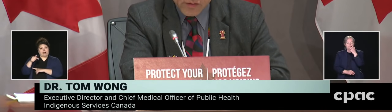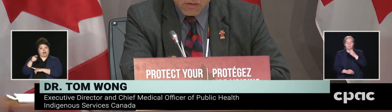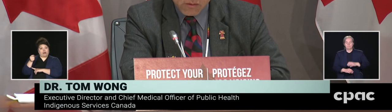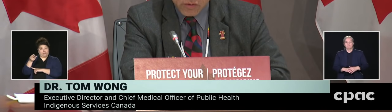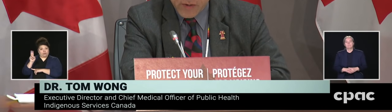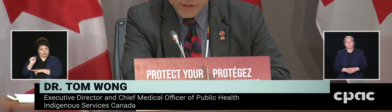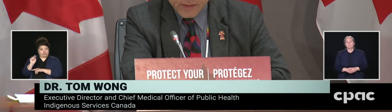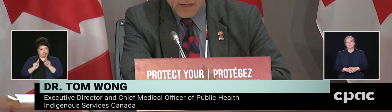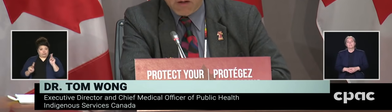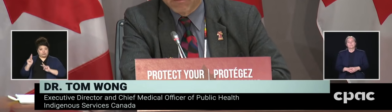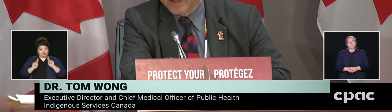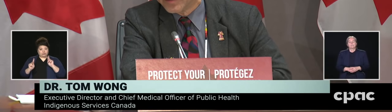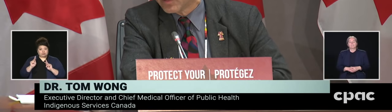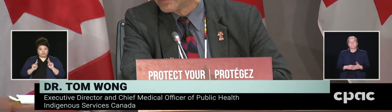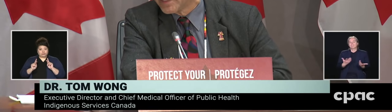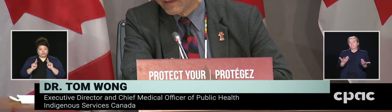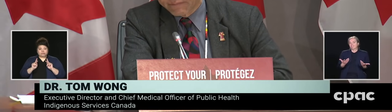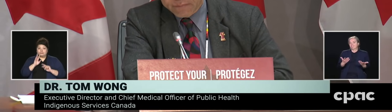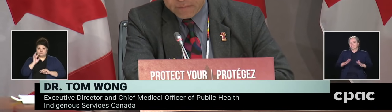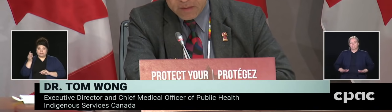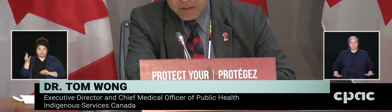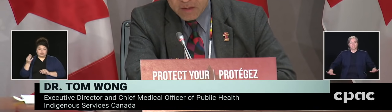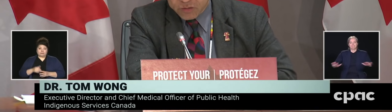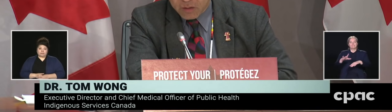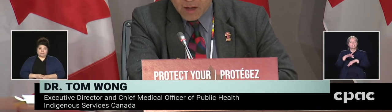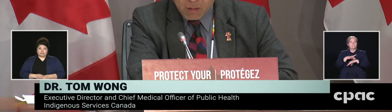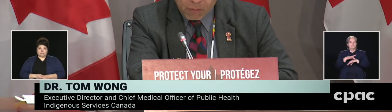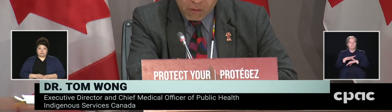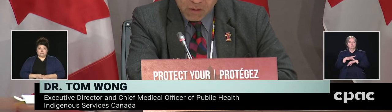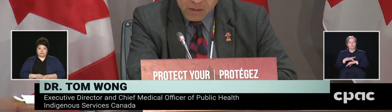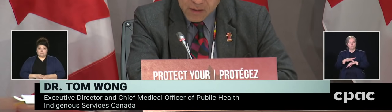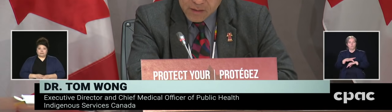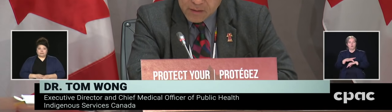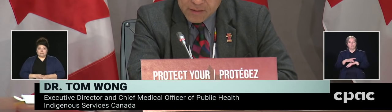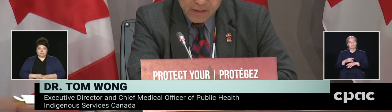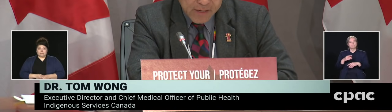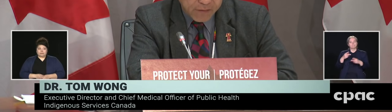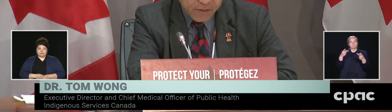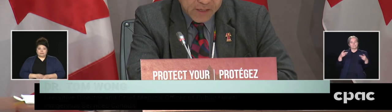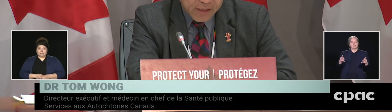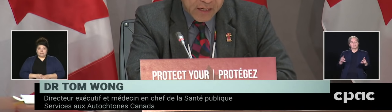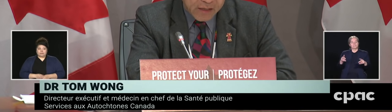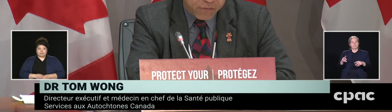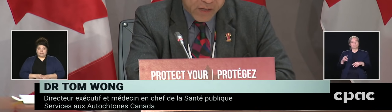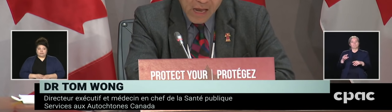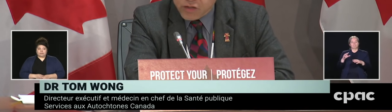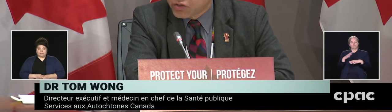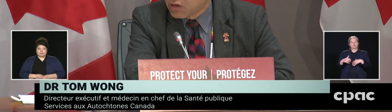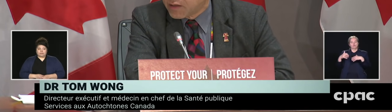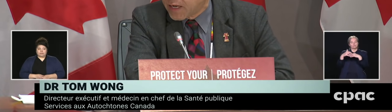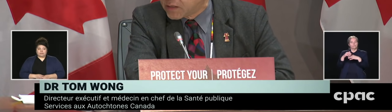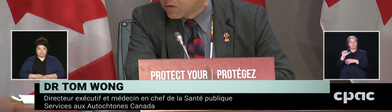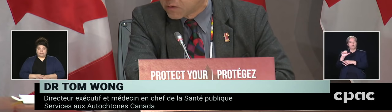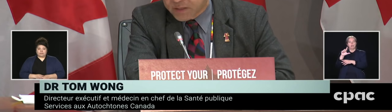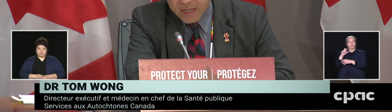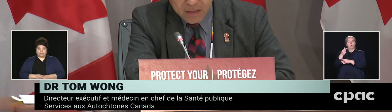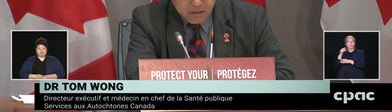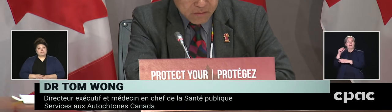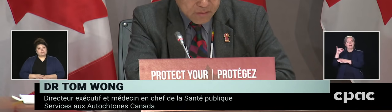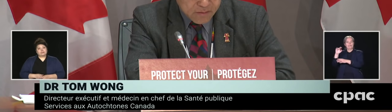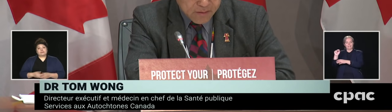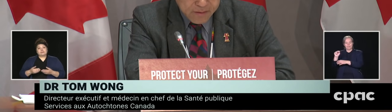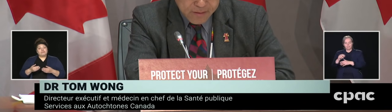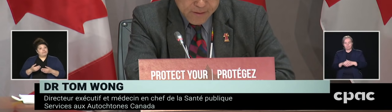plusieurs façons de rester en bonne santé. Cela comprend éviter les voyages non